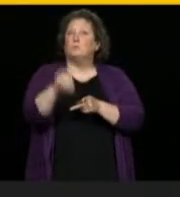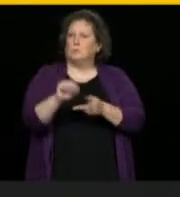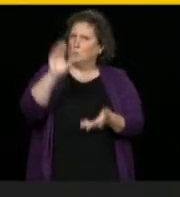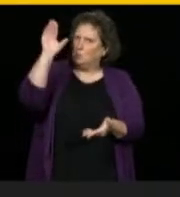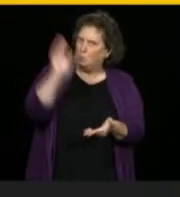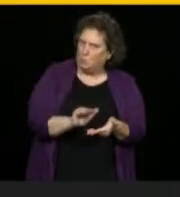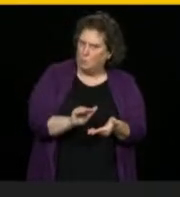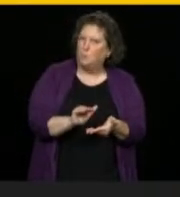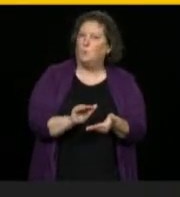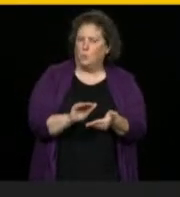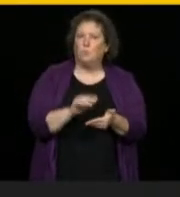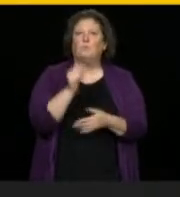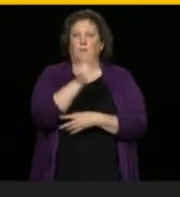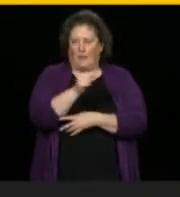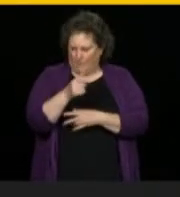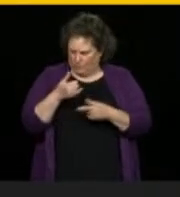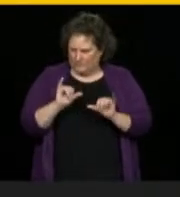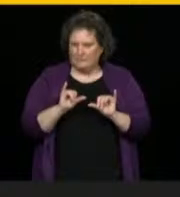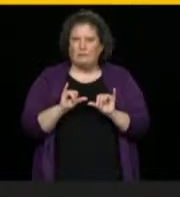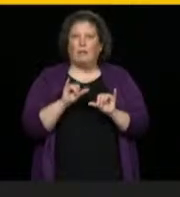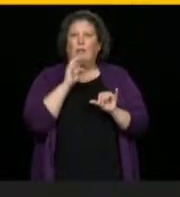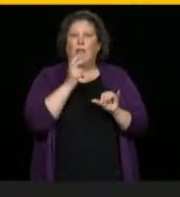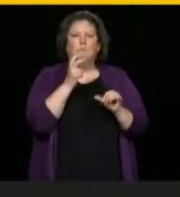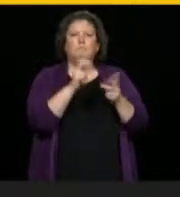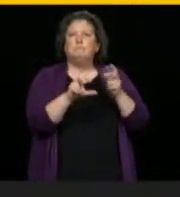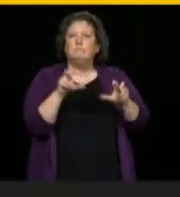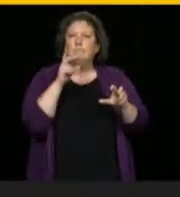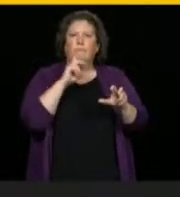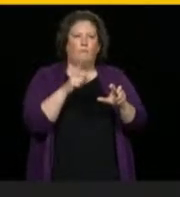in Canadians and in our economy.